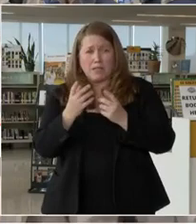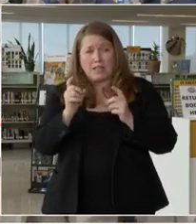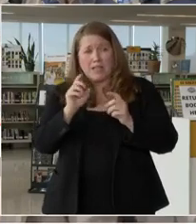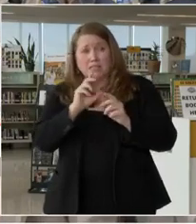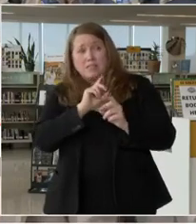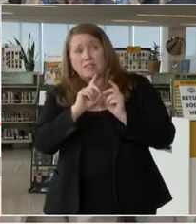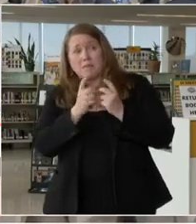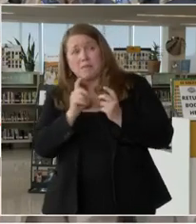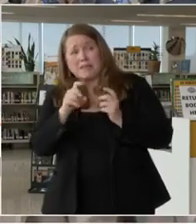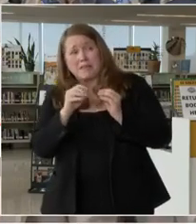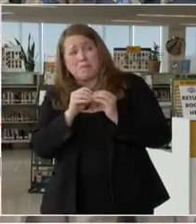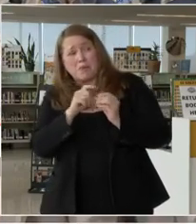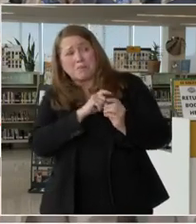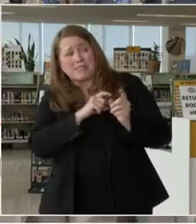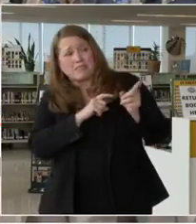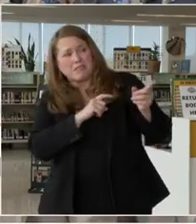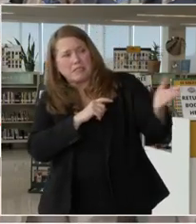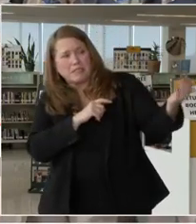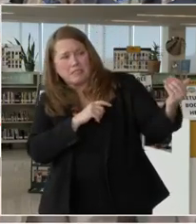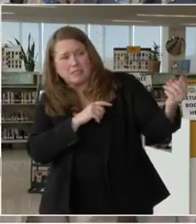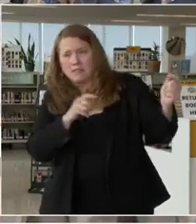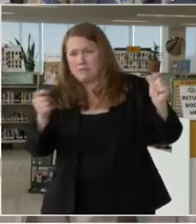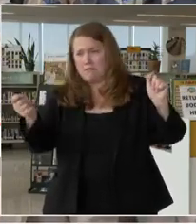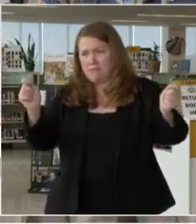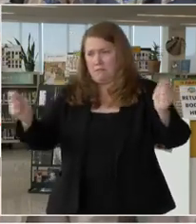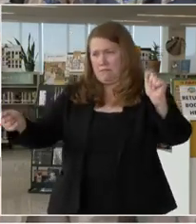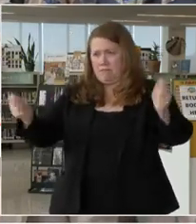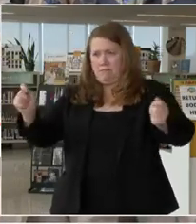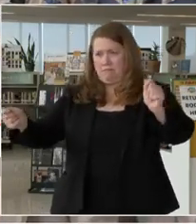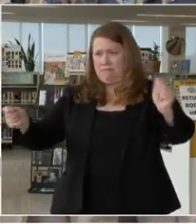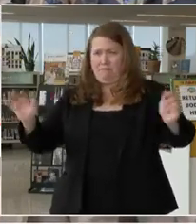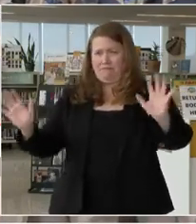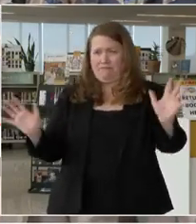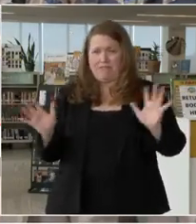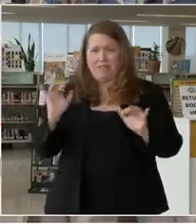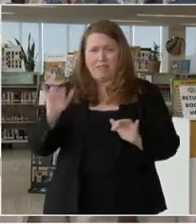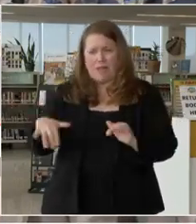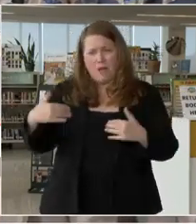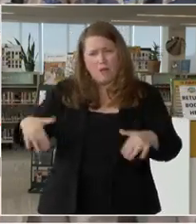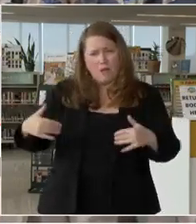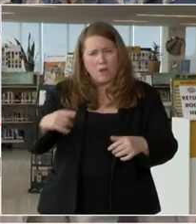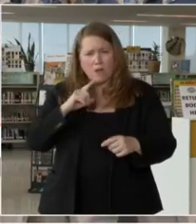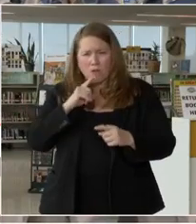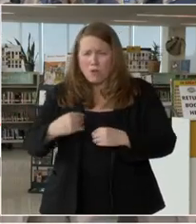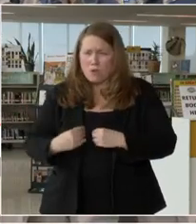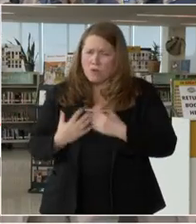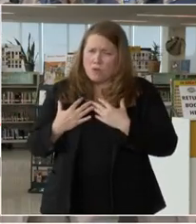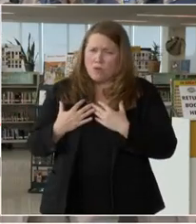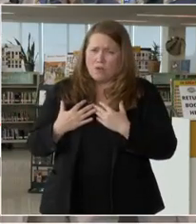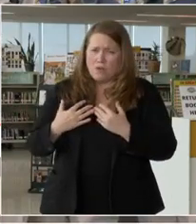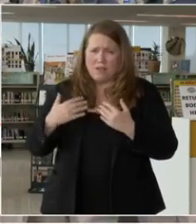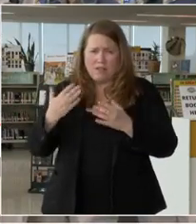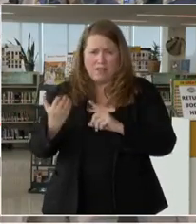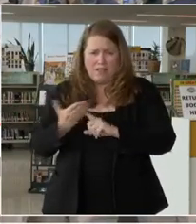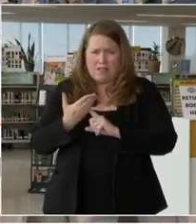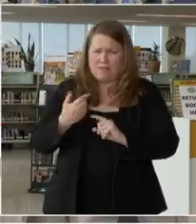we want police over here doing this. Hey, chief, those are the things that really energize me and kind of got me